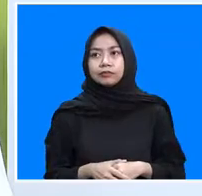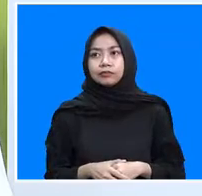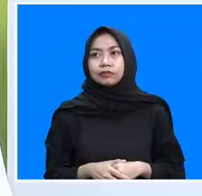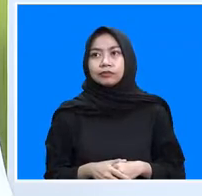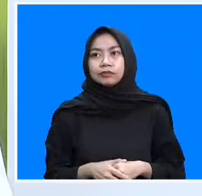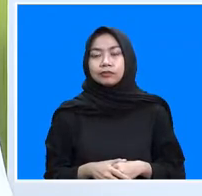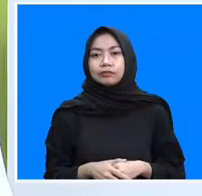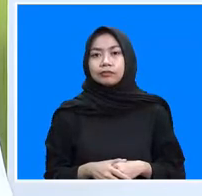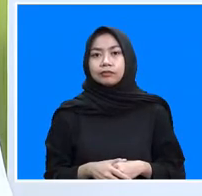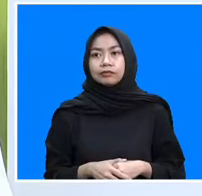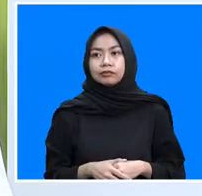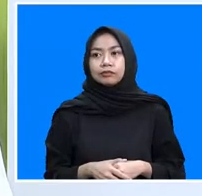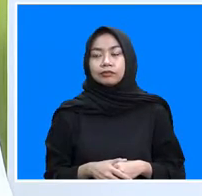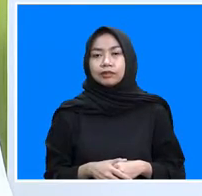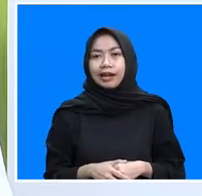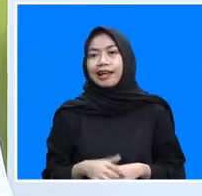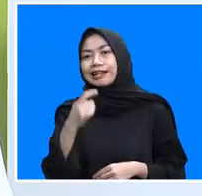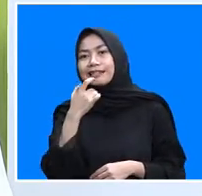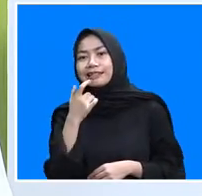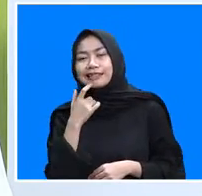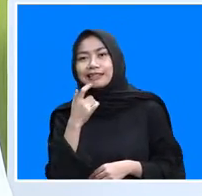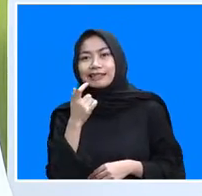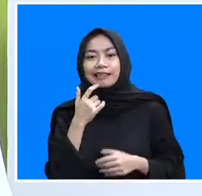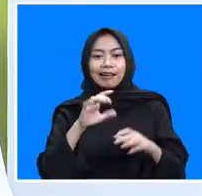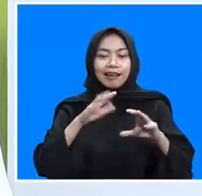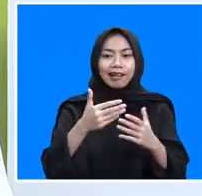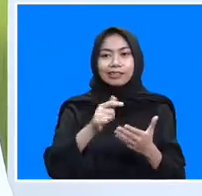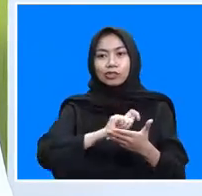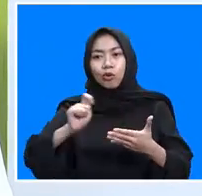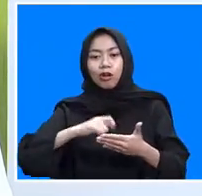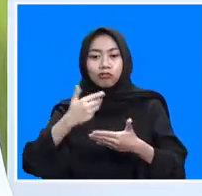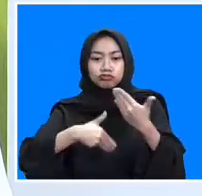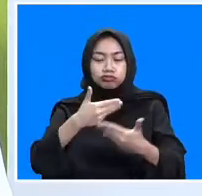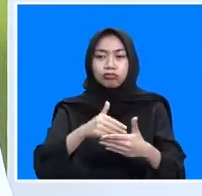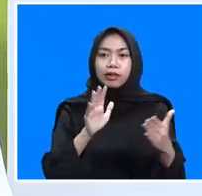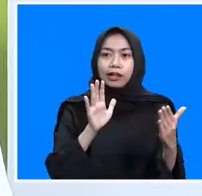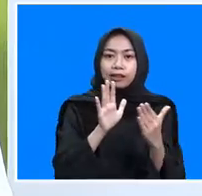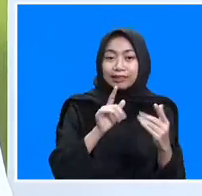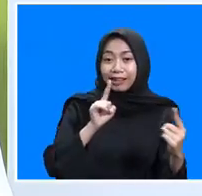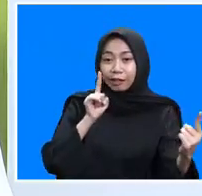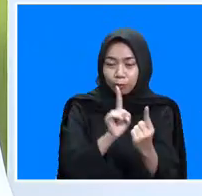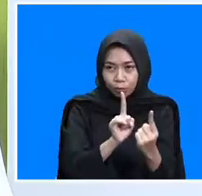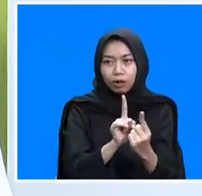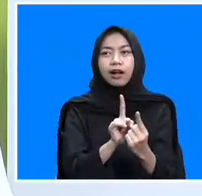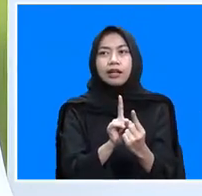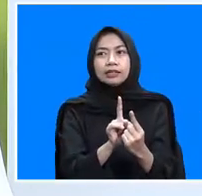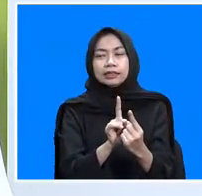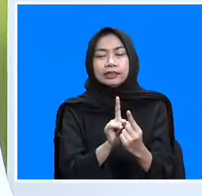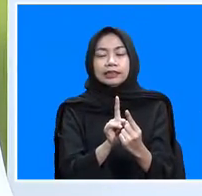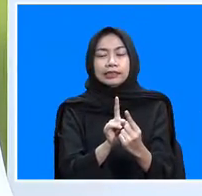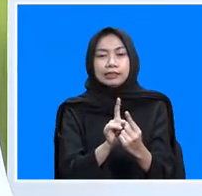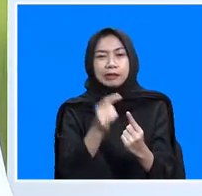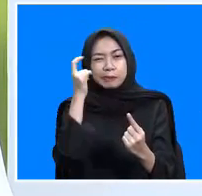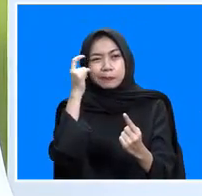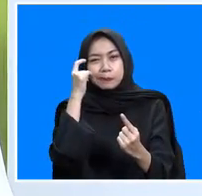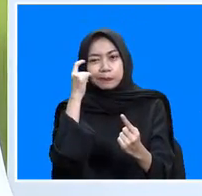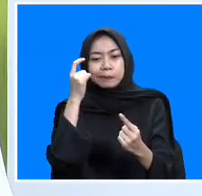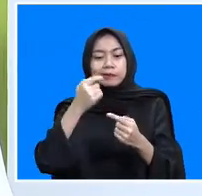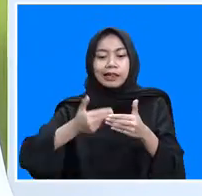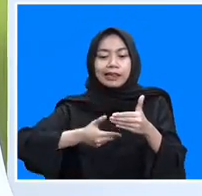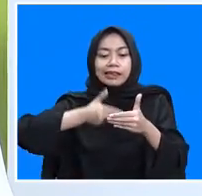talk about face-to-face learning and the transition from remote to face-to-face learning, it is a very significant